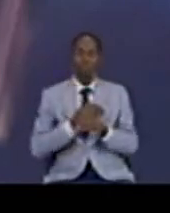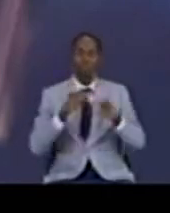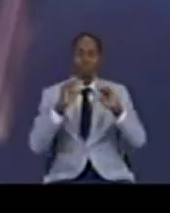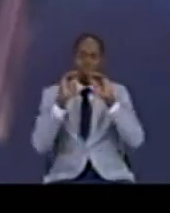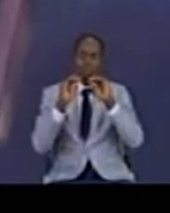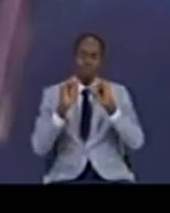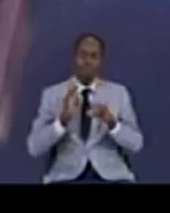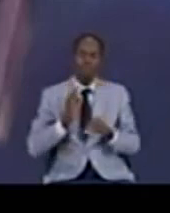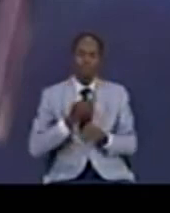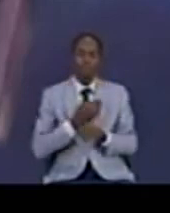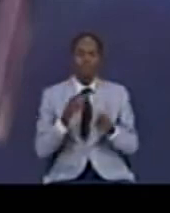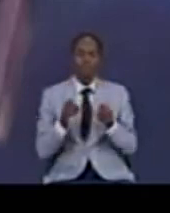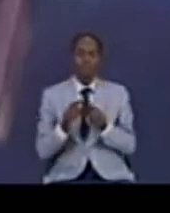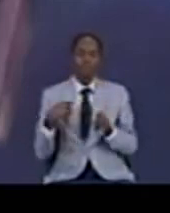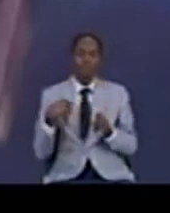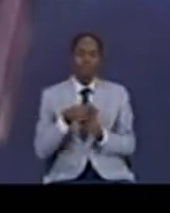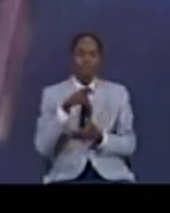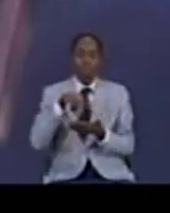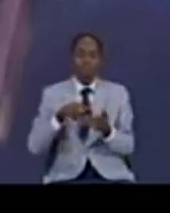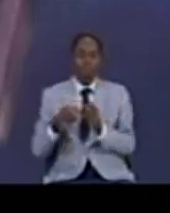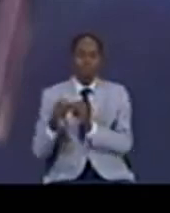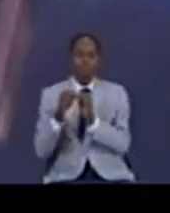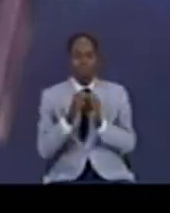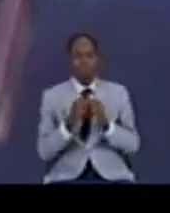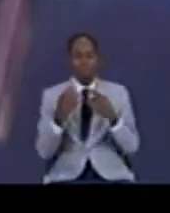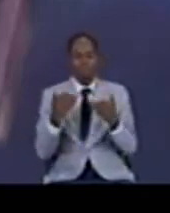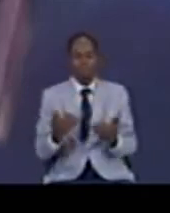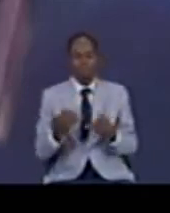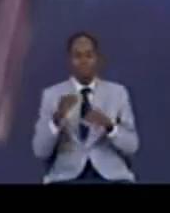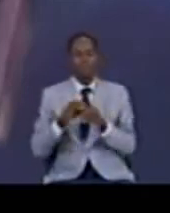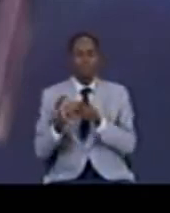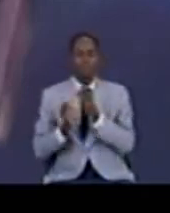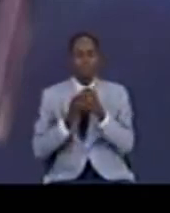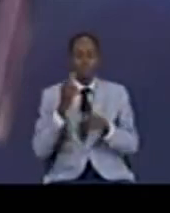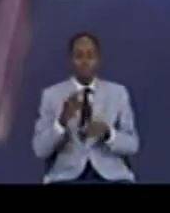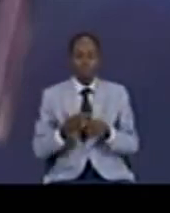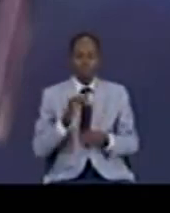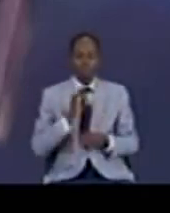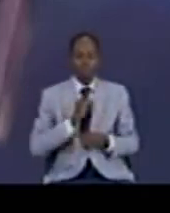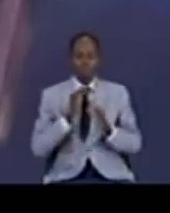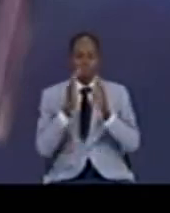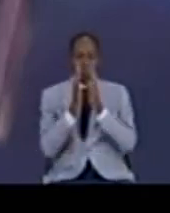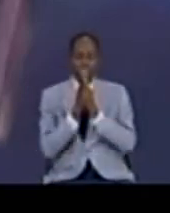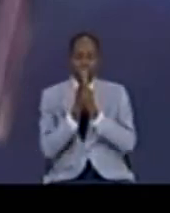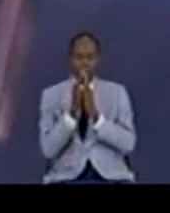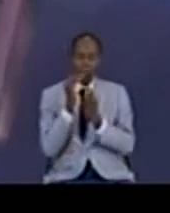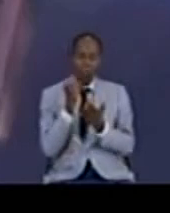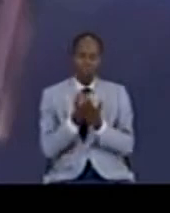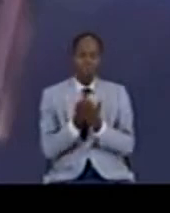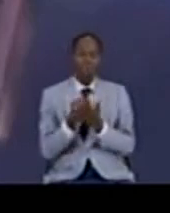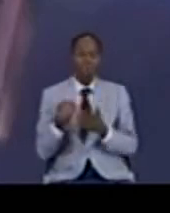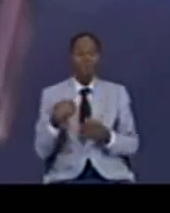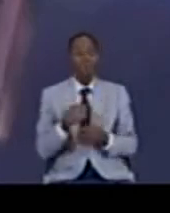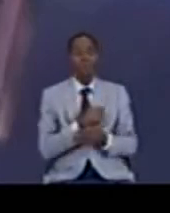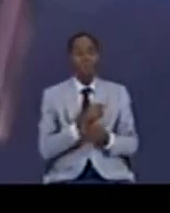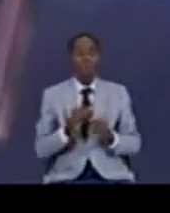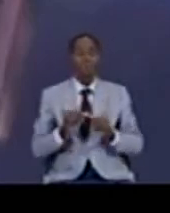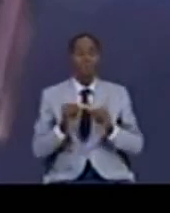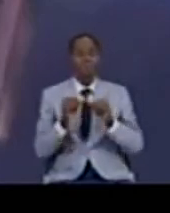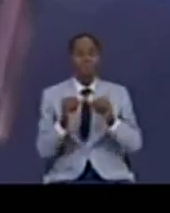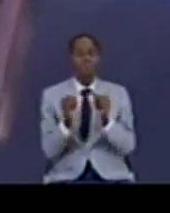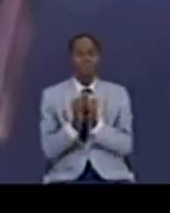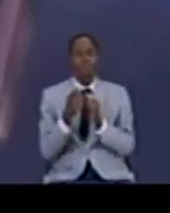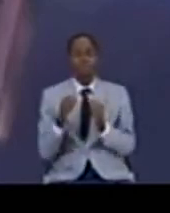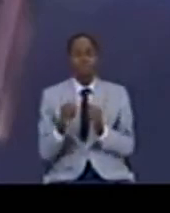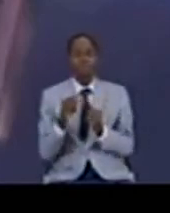us as we read together now. In Jesus' name, I pray. We'll continue with the reading